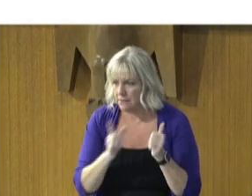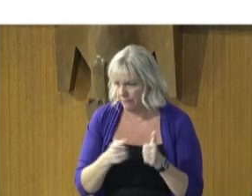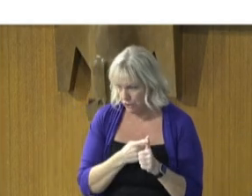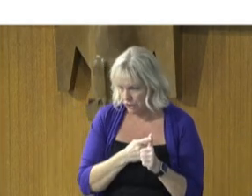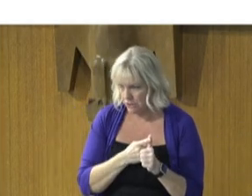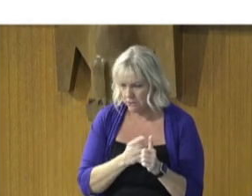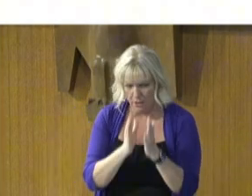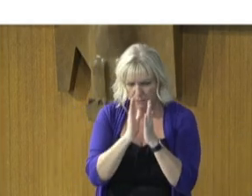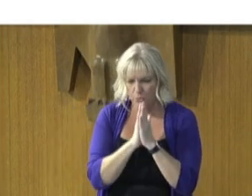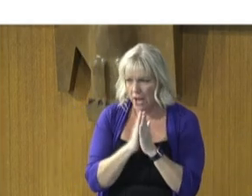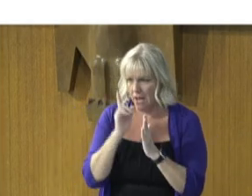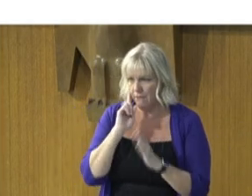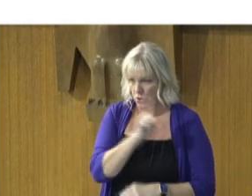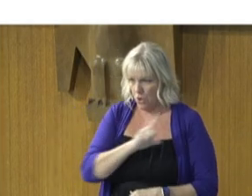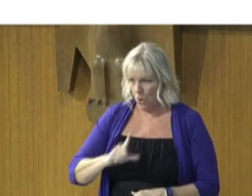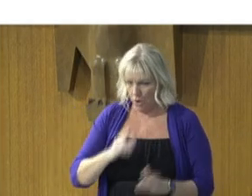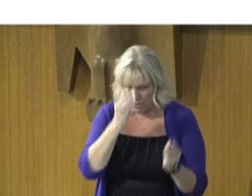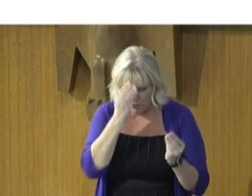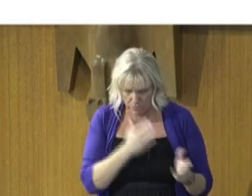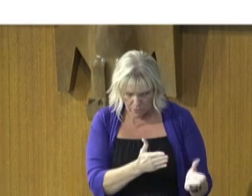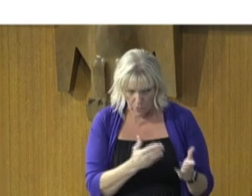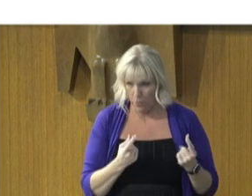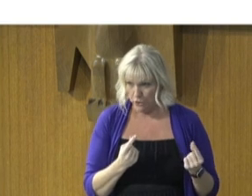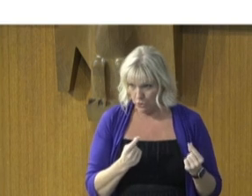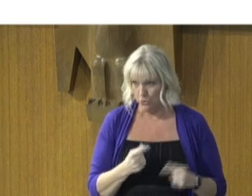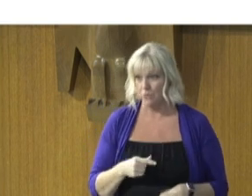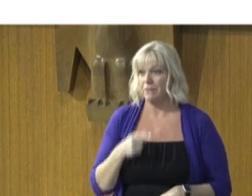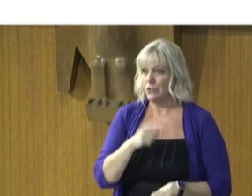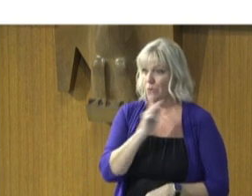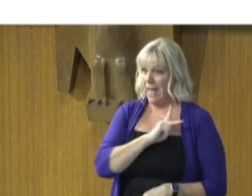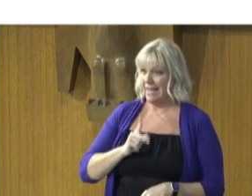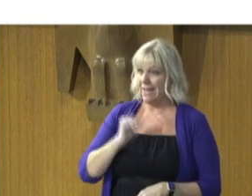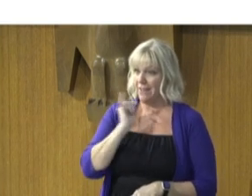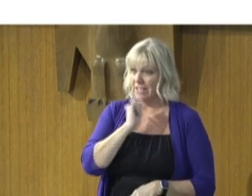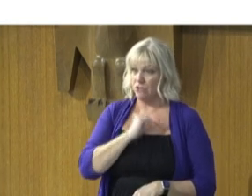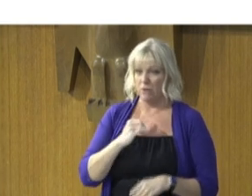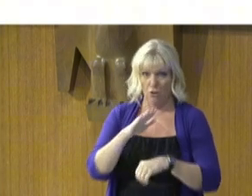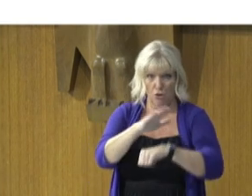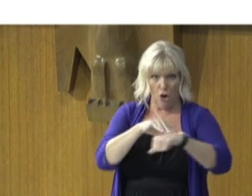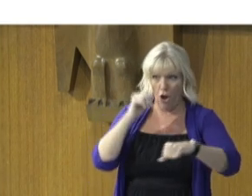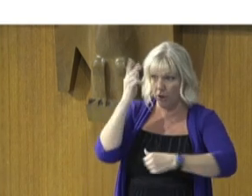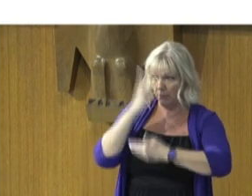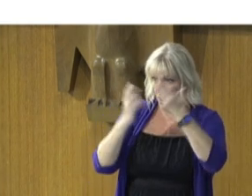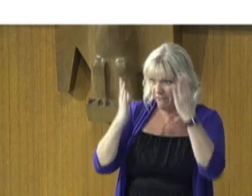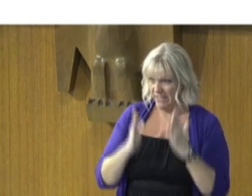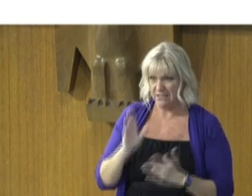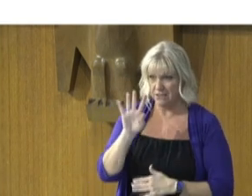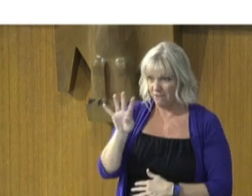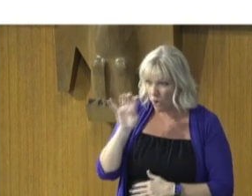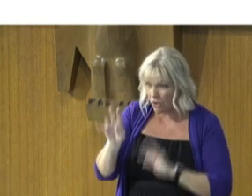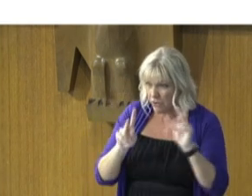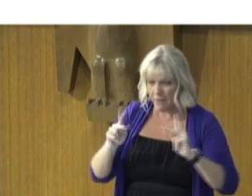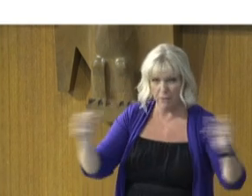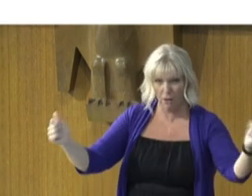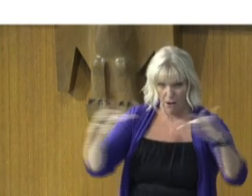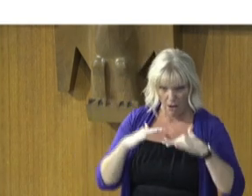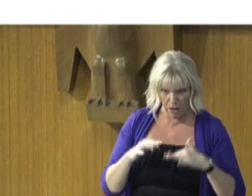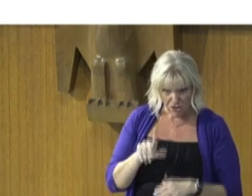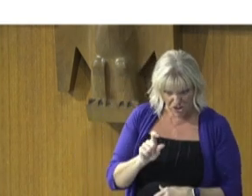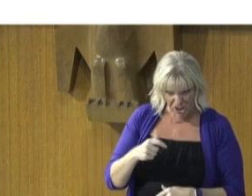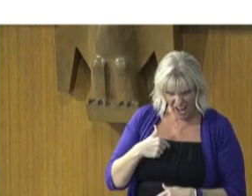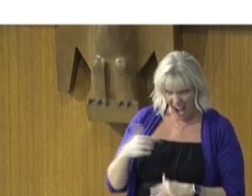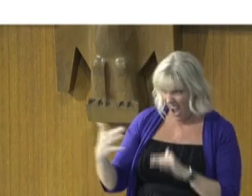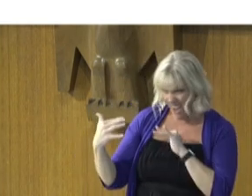Lord." Then the king of Israel gathered the prophets together, about 400 of them, and said to them, "Shall I go to battle